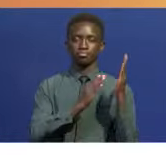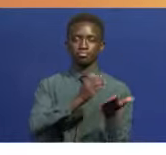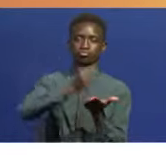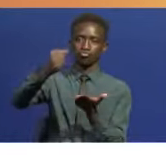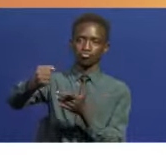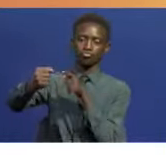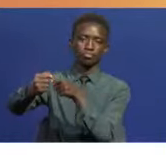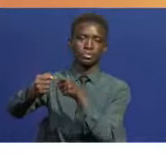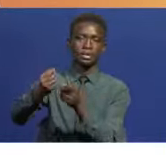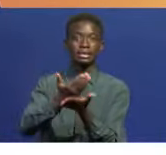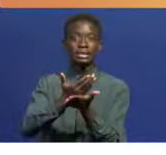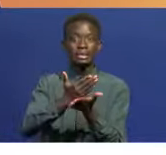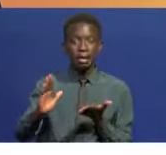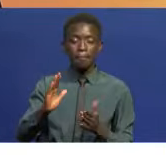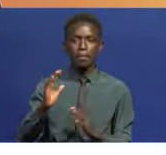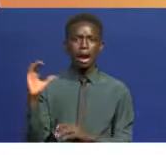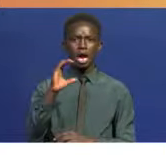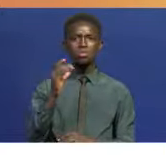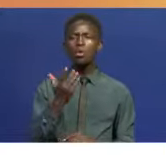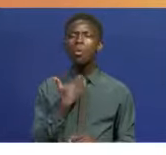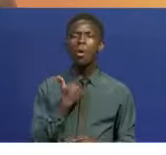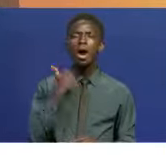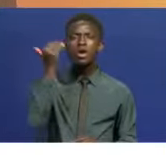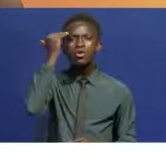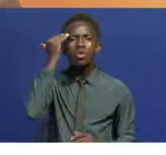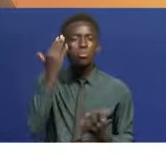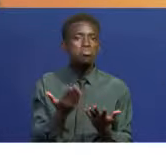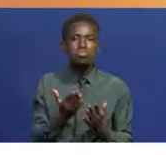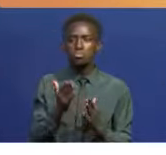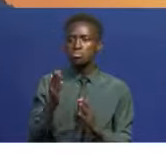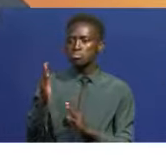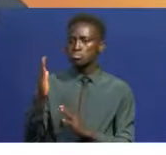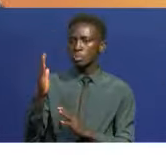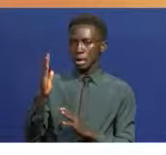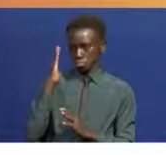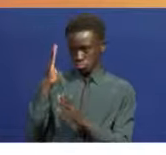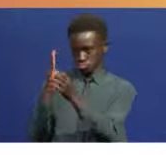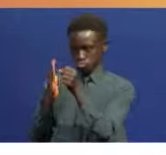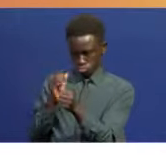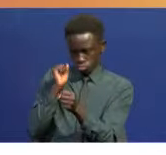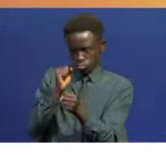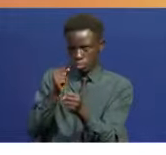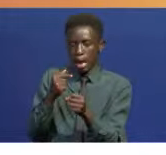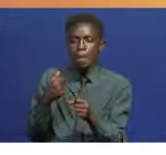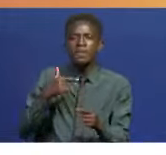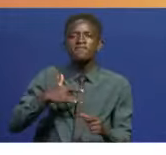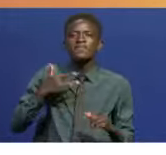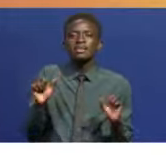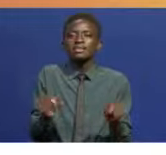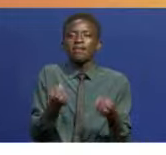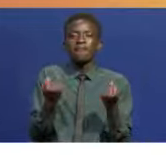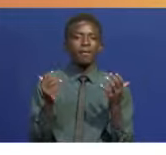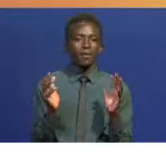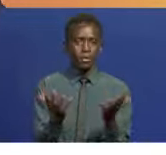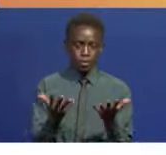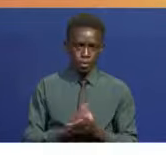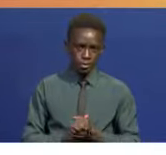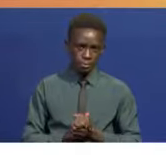have even asking for fidelity. Mm-hmm. And you'll find putting all these expenses